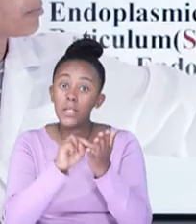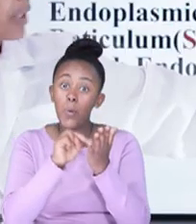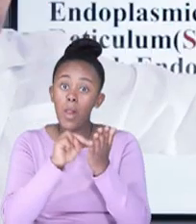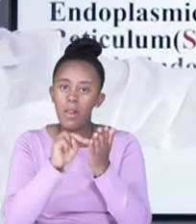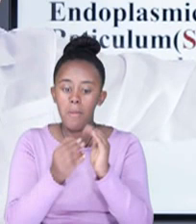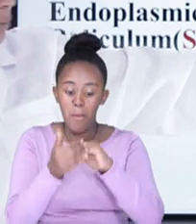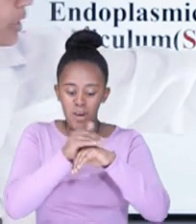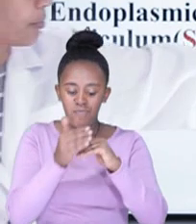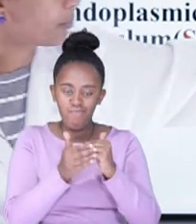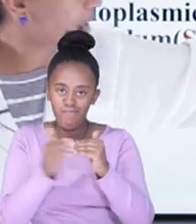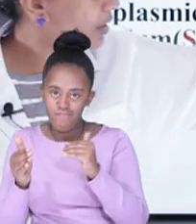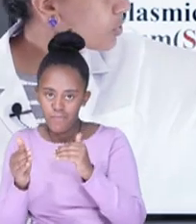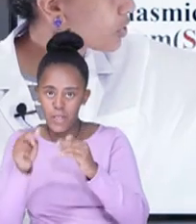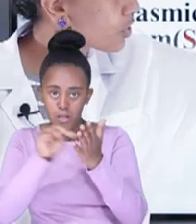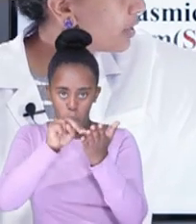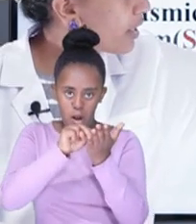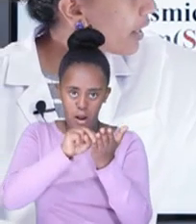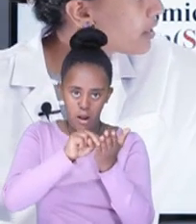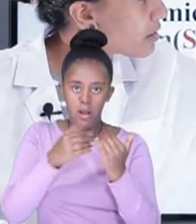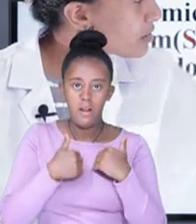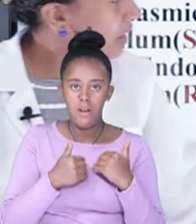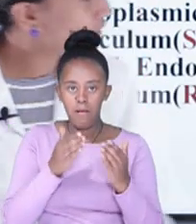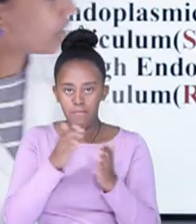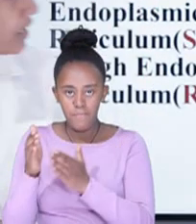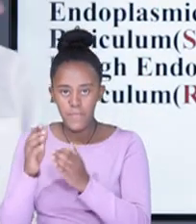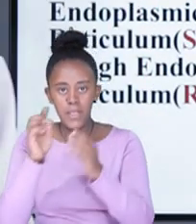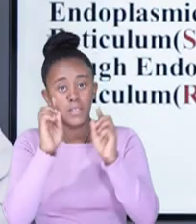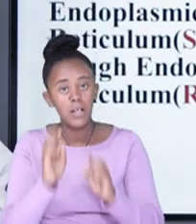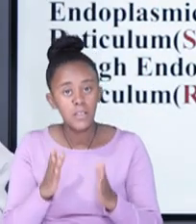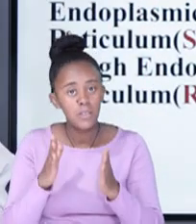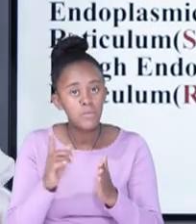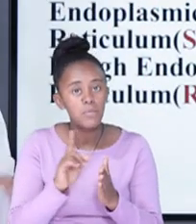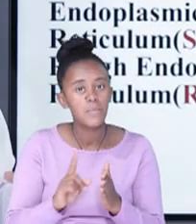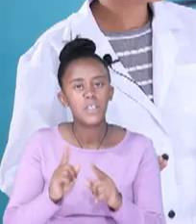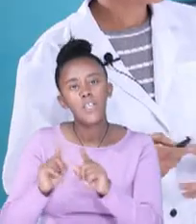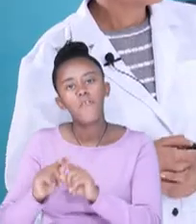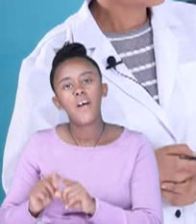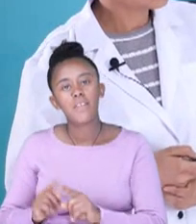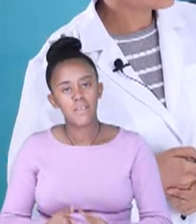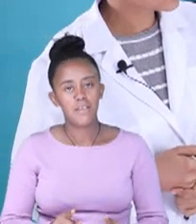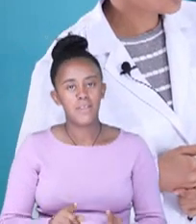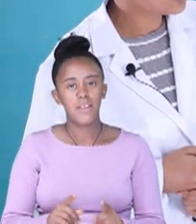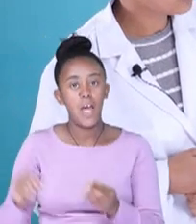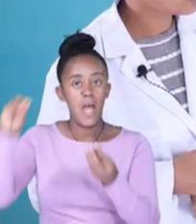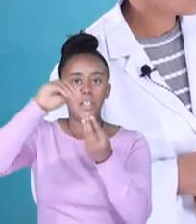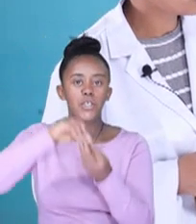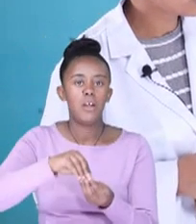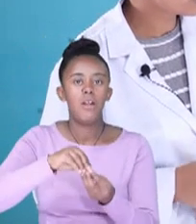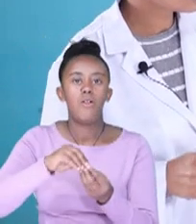nuclear membrane, the nuclear membrane extension, and structurally they may have different